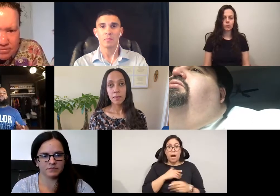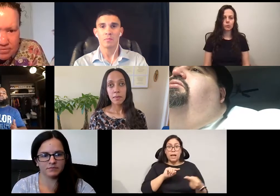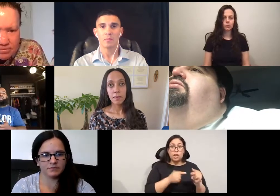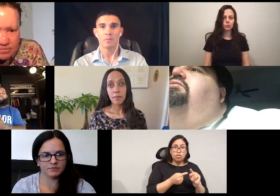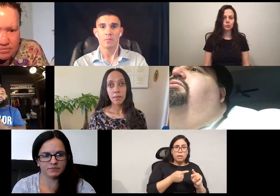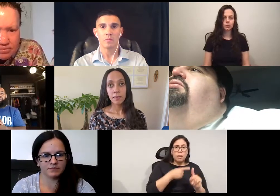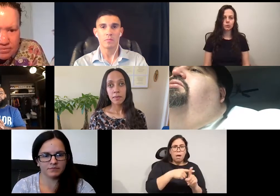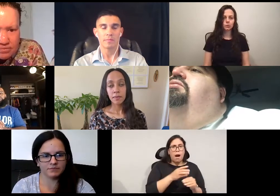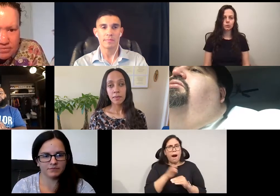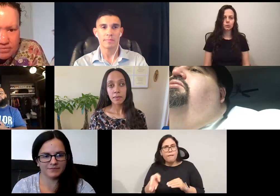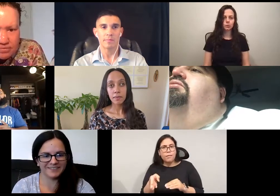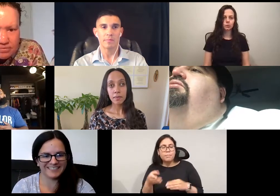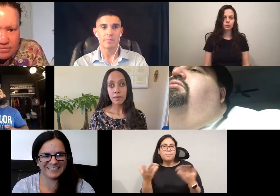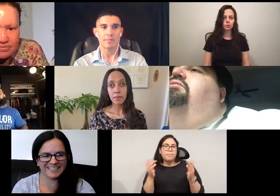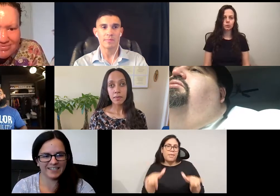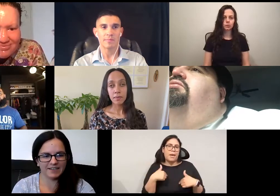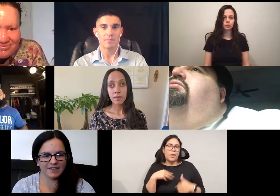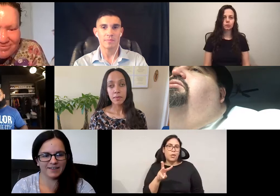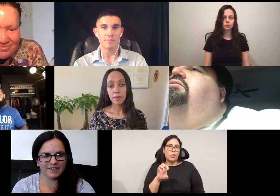So this is Wesley. I'm done speaking.